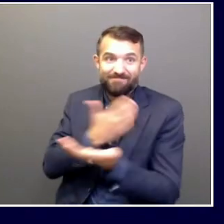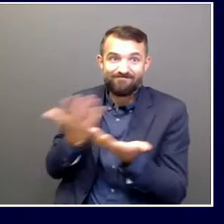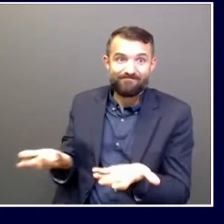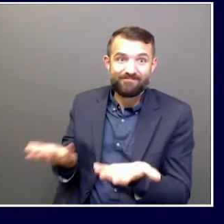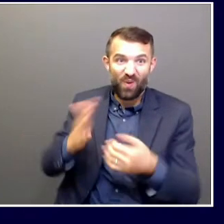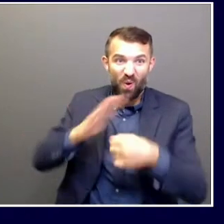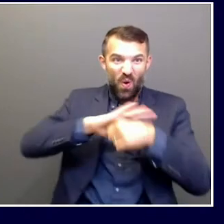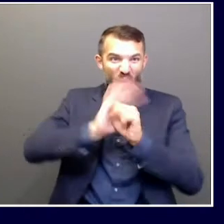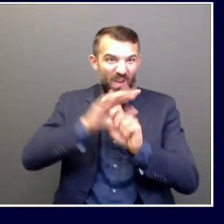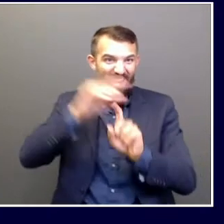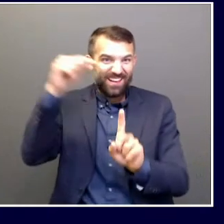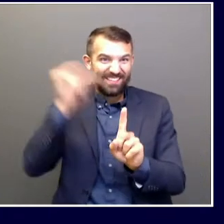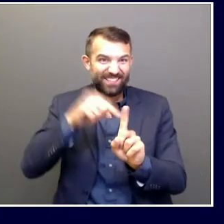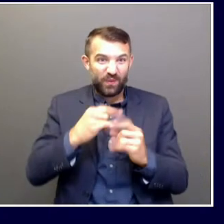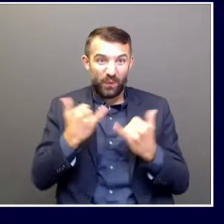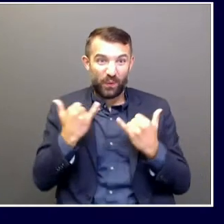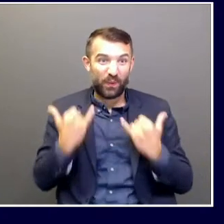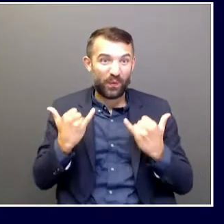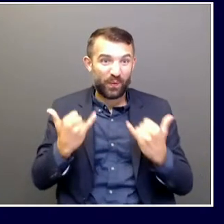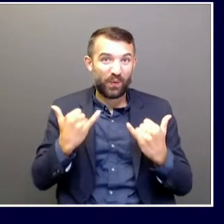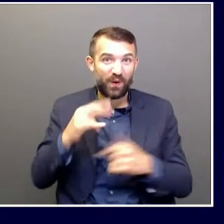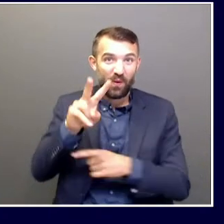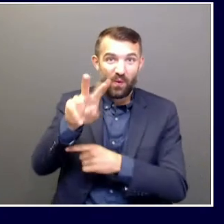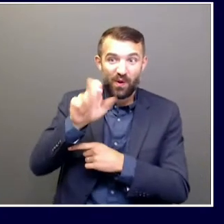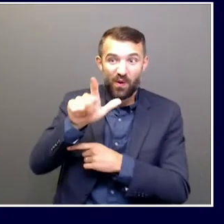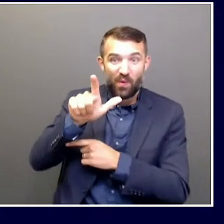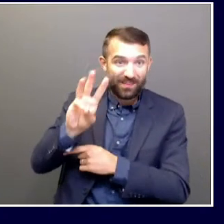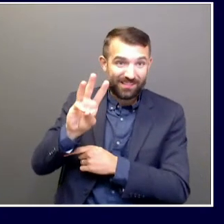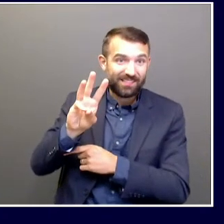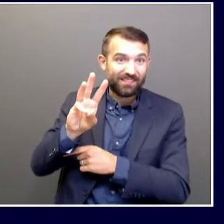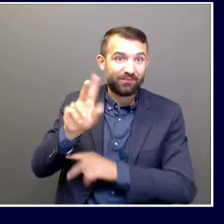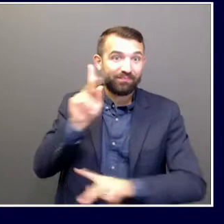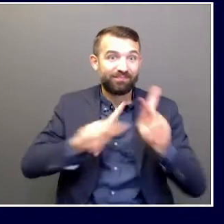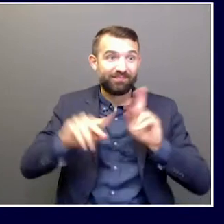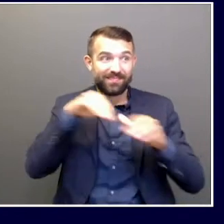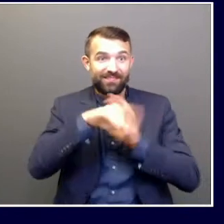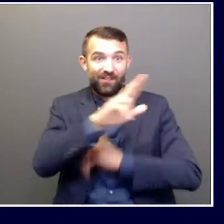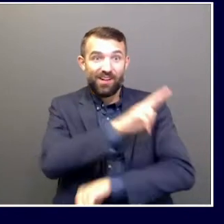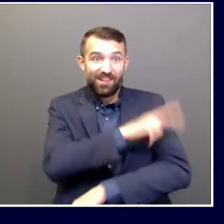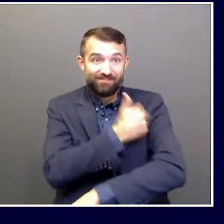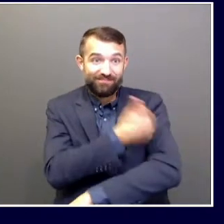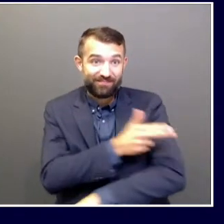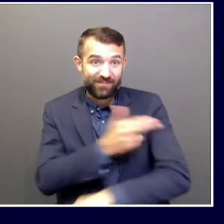beds, and tragically, 88 of them are in the ICUs.